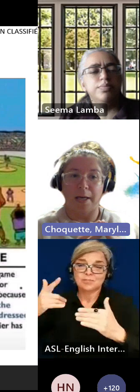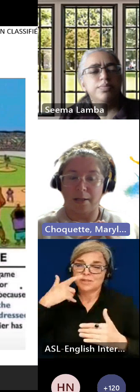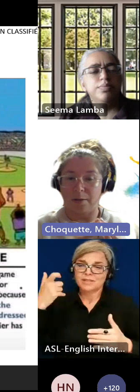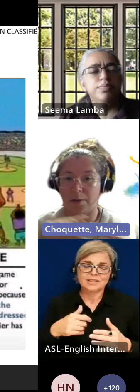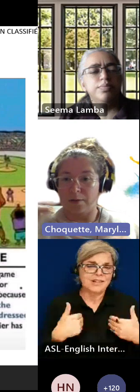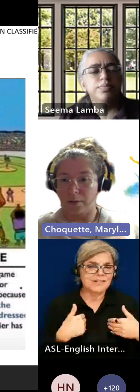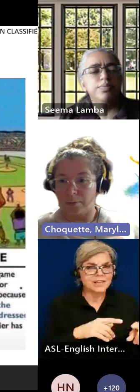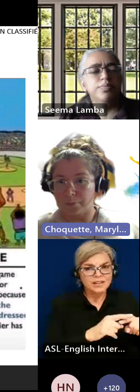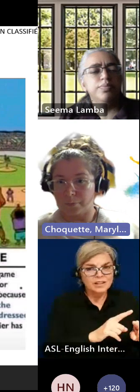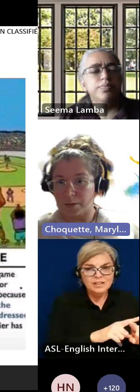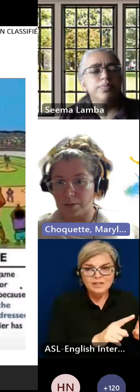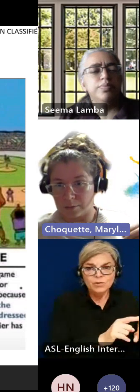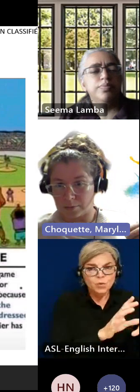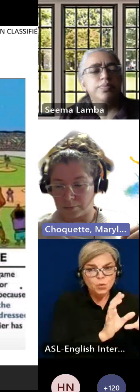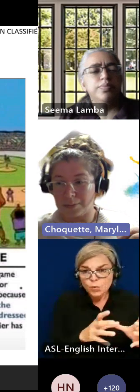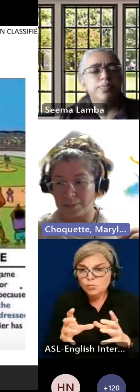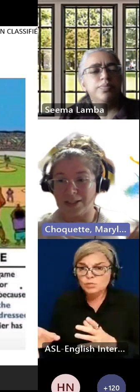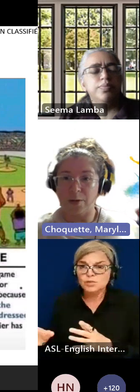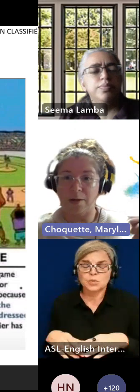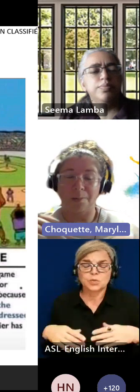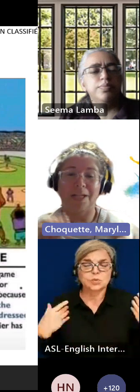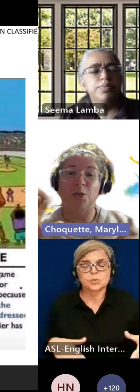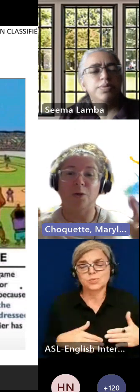groups and the